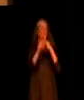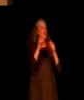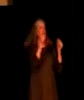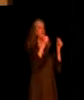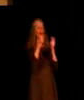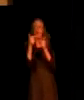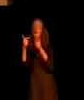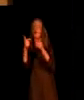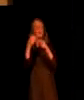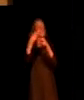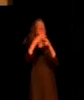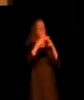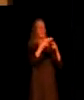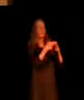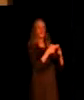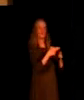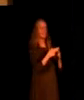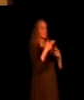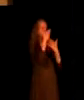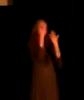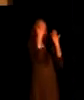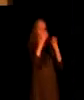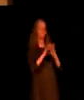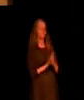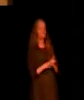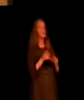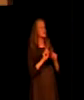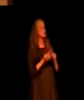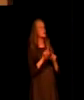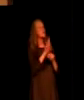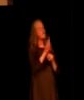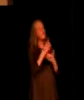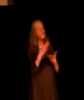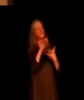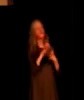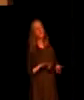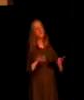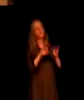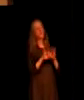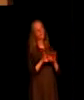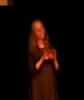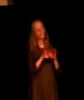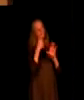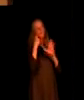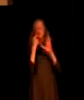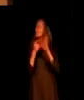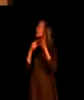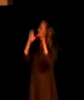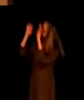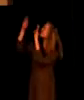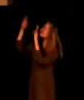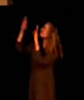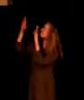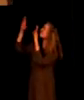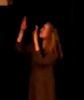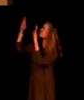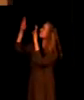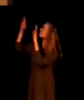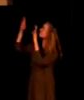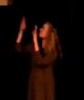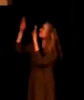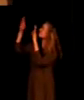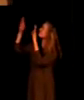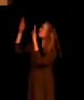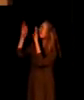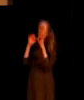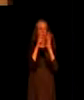you don't know the names of any of this stuff. The only thing I want you to notice is look at they're only about